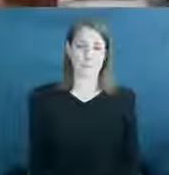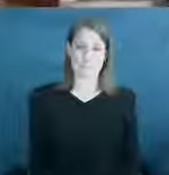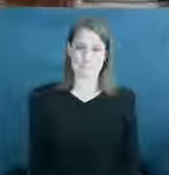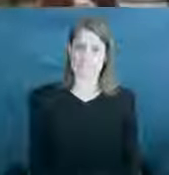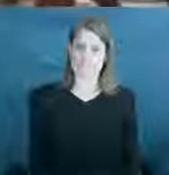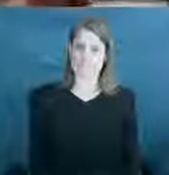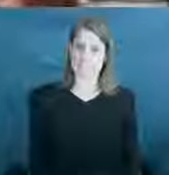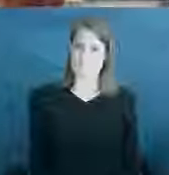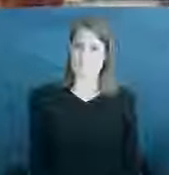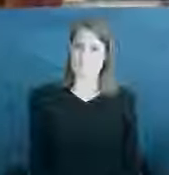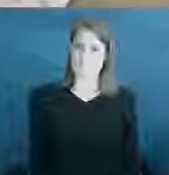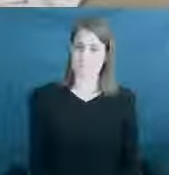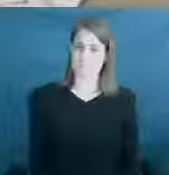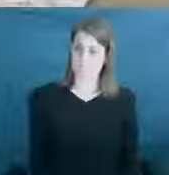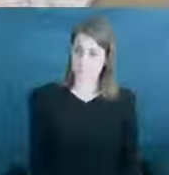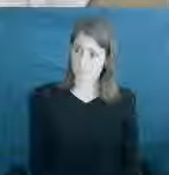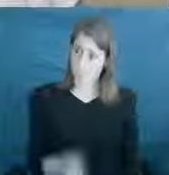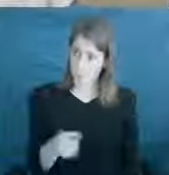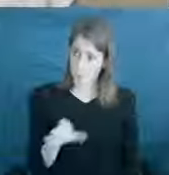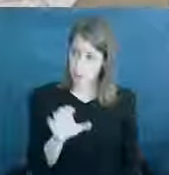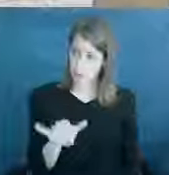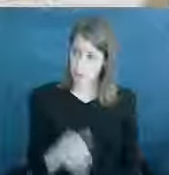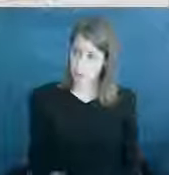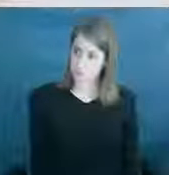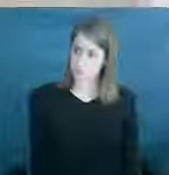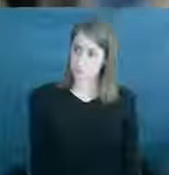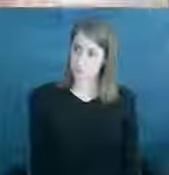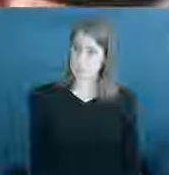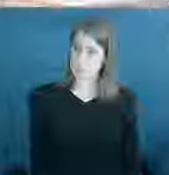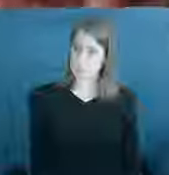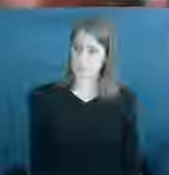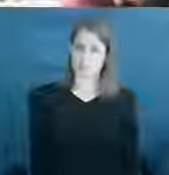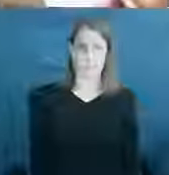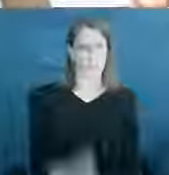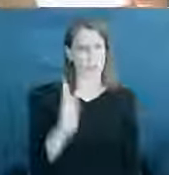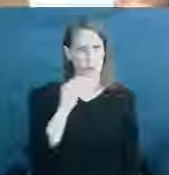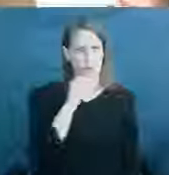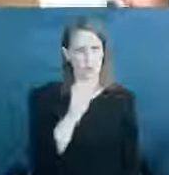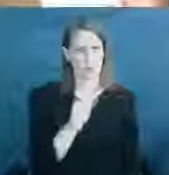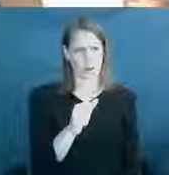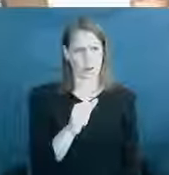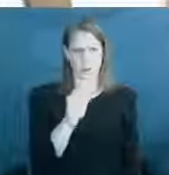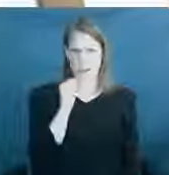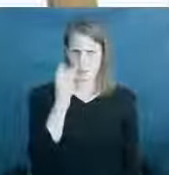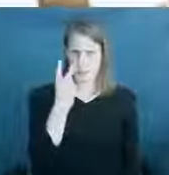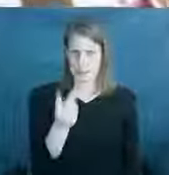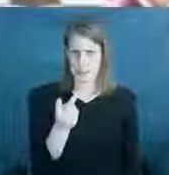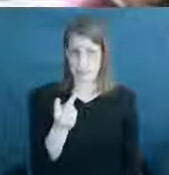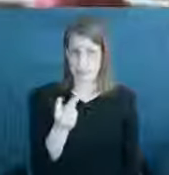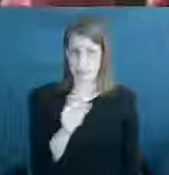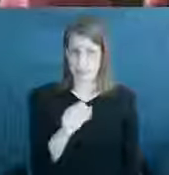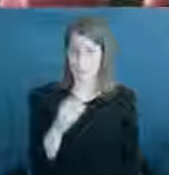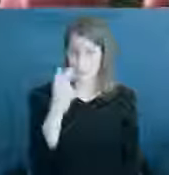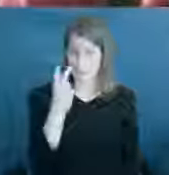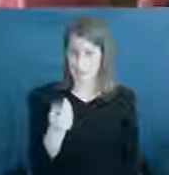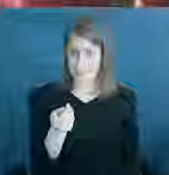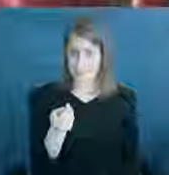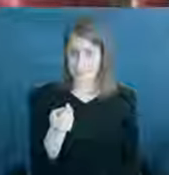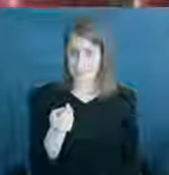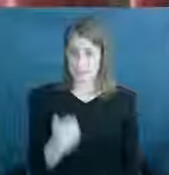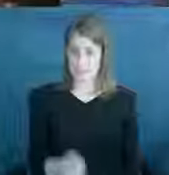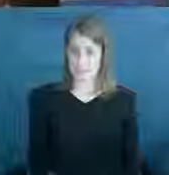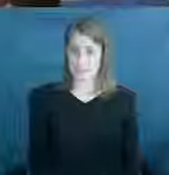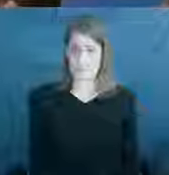Yeah. Sir, With the there. colour. Okay. He's turning the ruler. Are you doing that? You got shot now. I didn't. Are you doing